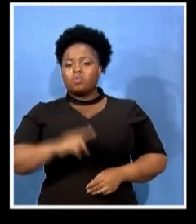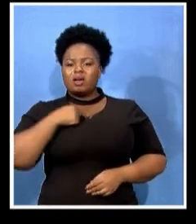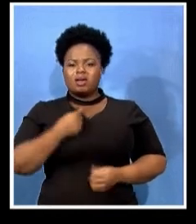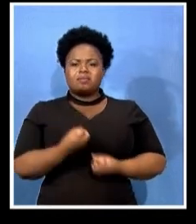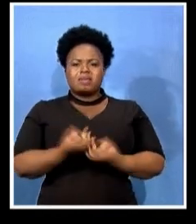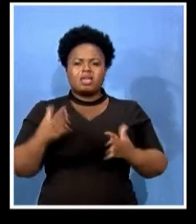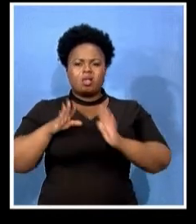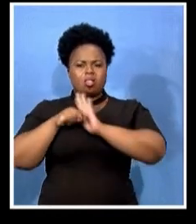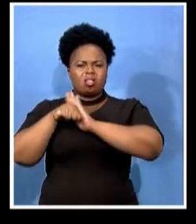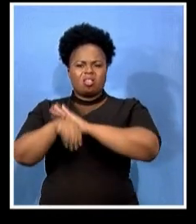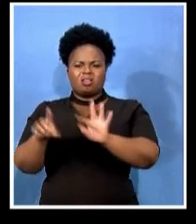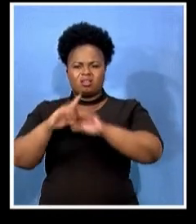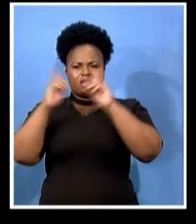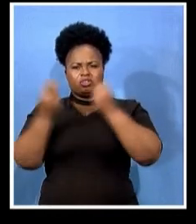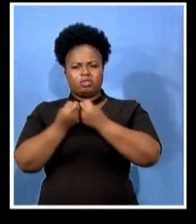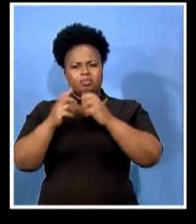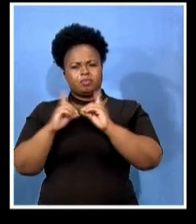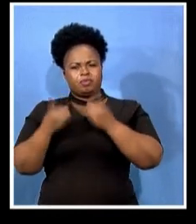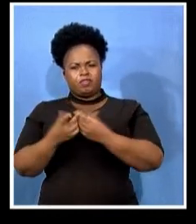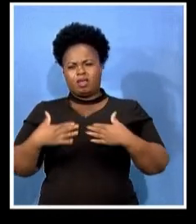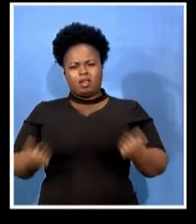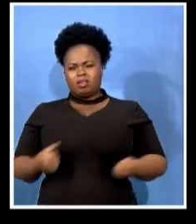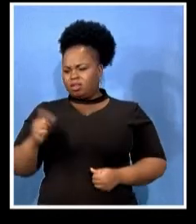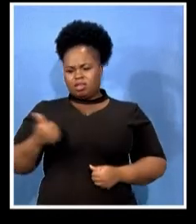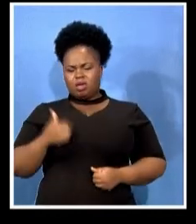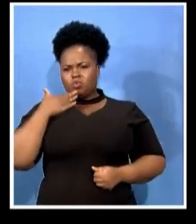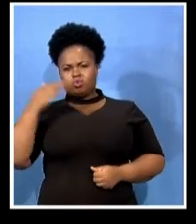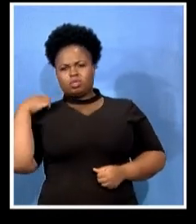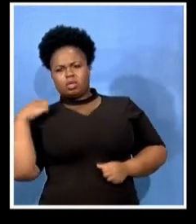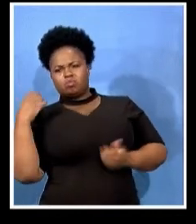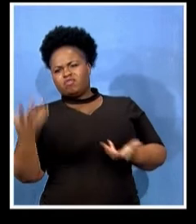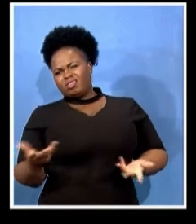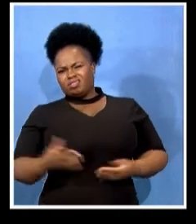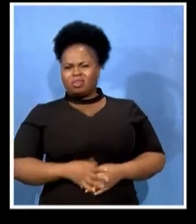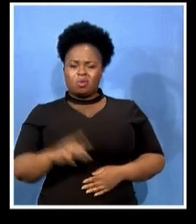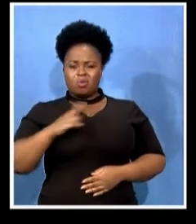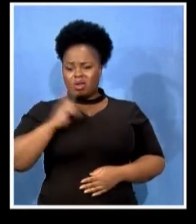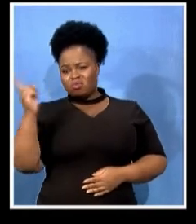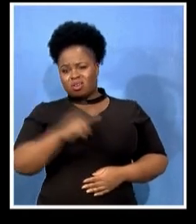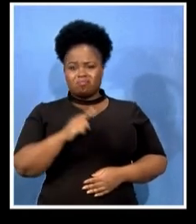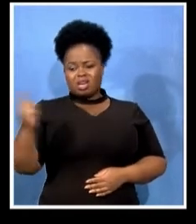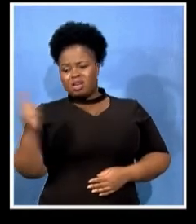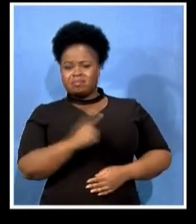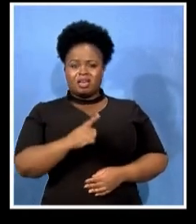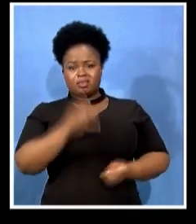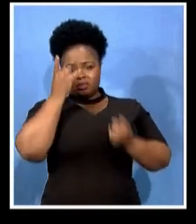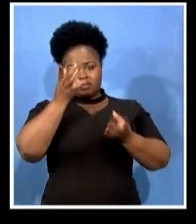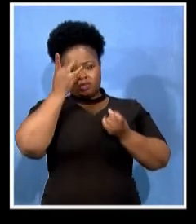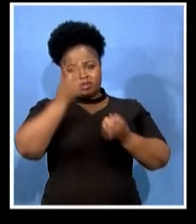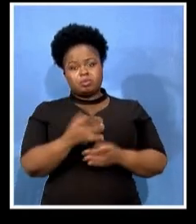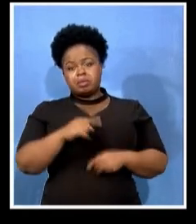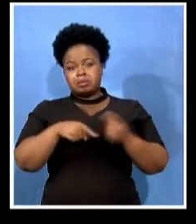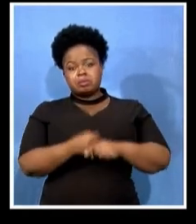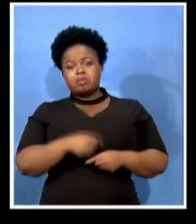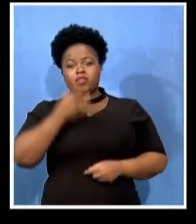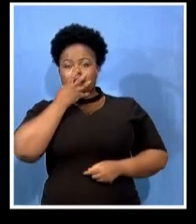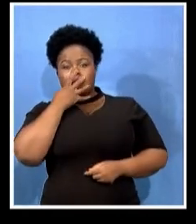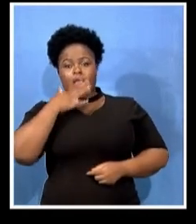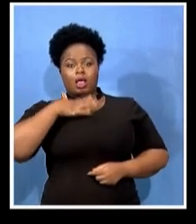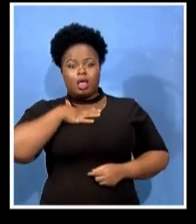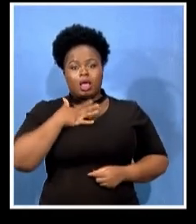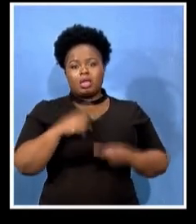then accounts for that? You come in and out and give us information on ventilators and beds, and even inform the Council